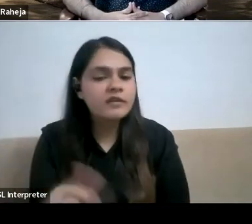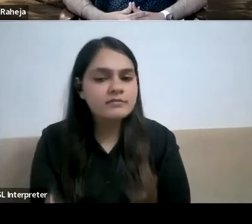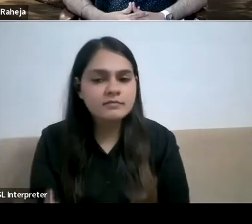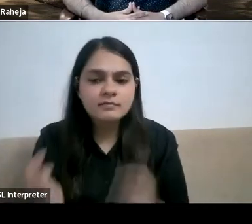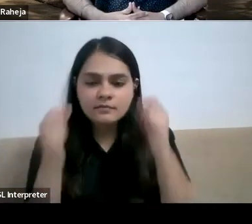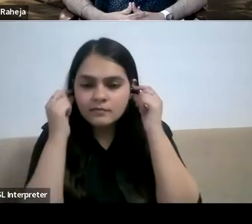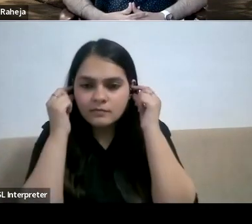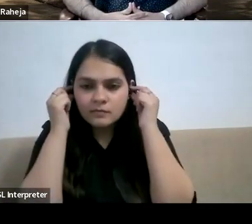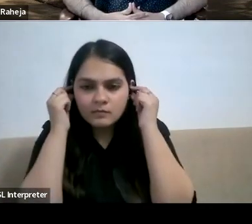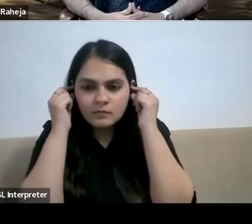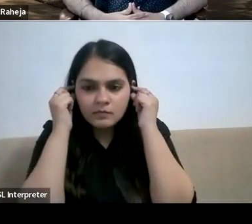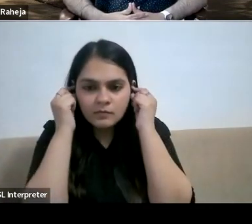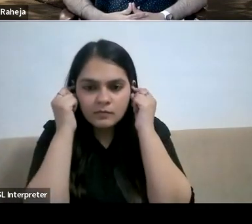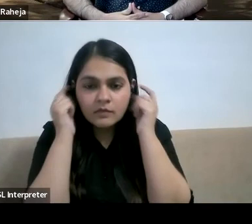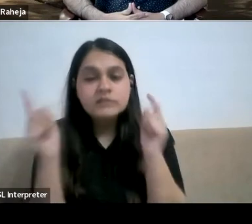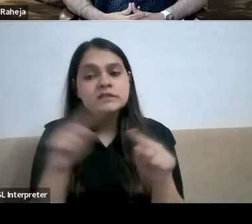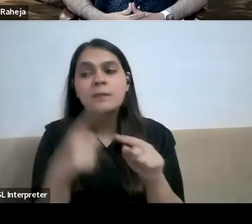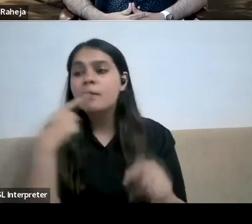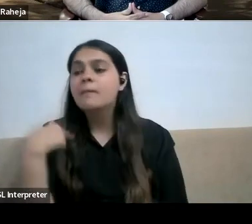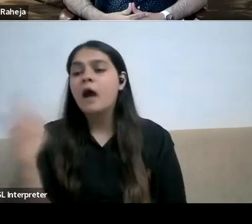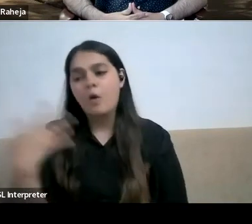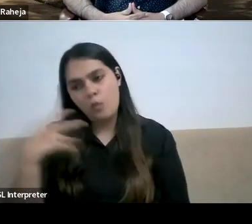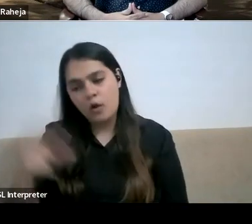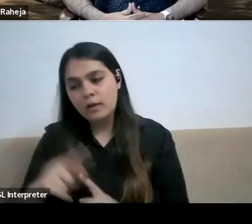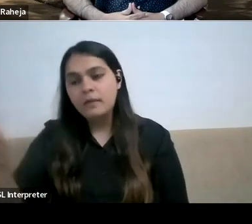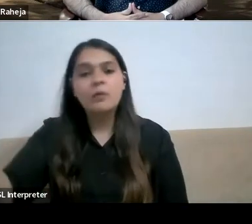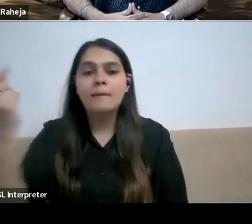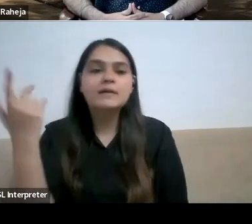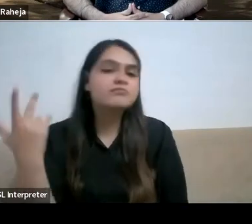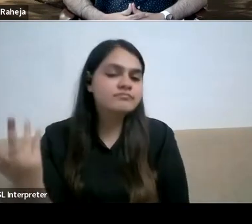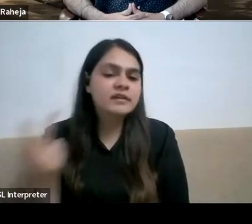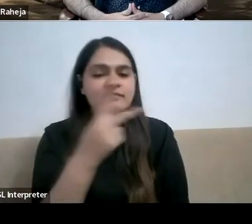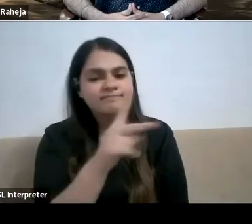say, oh, there are no funds. For example, I took these